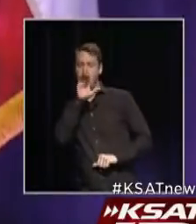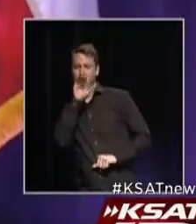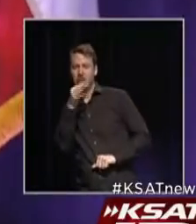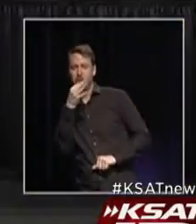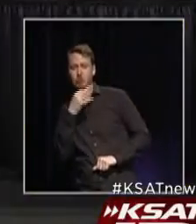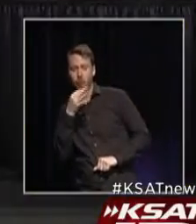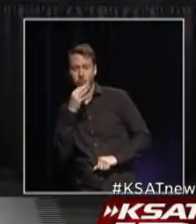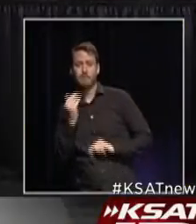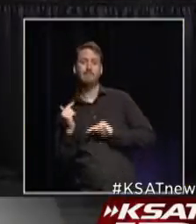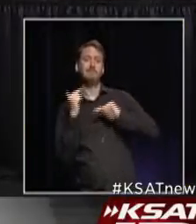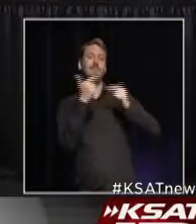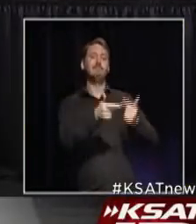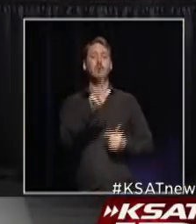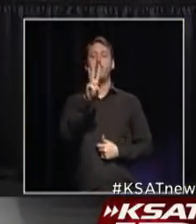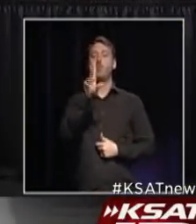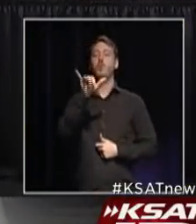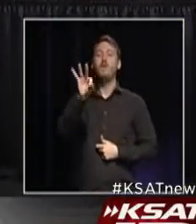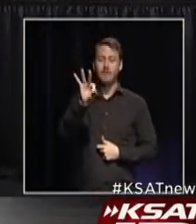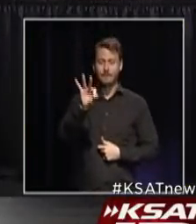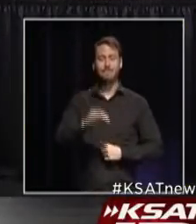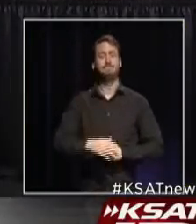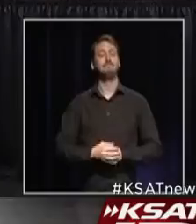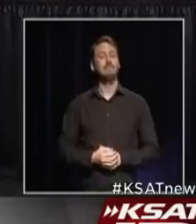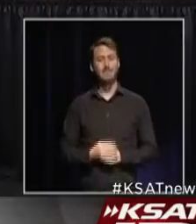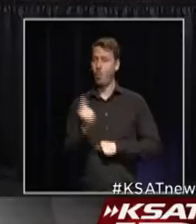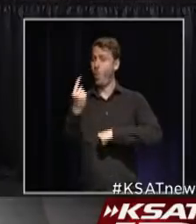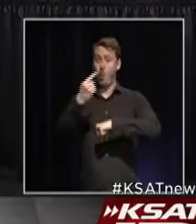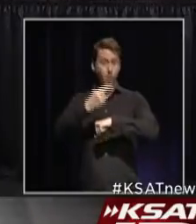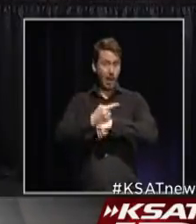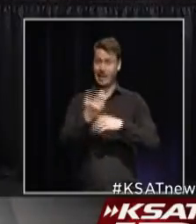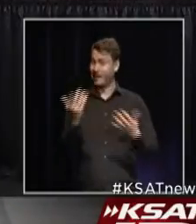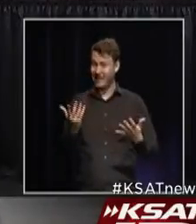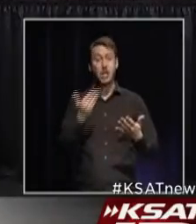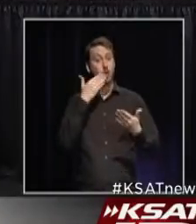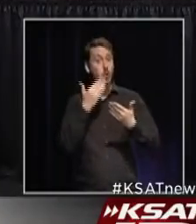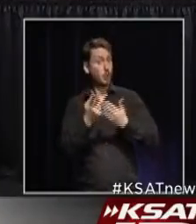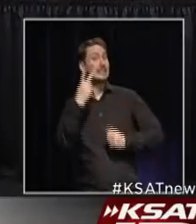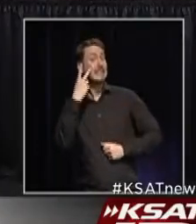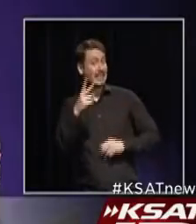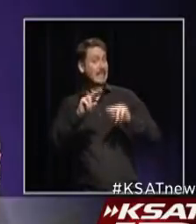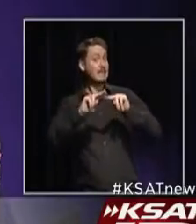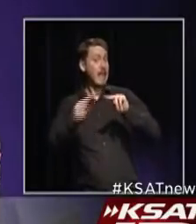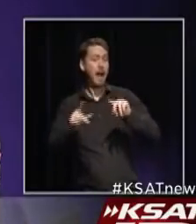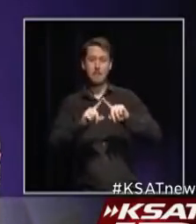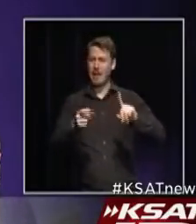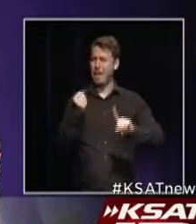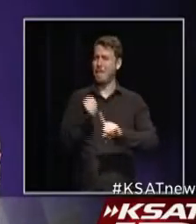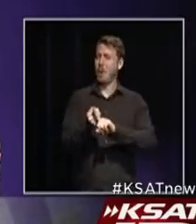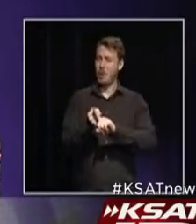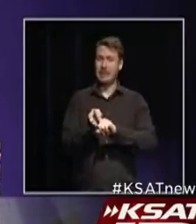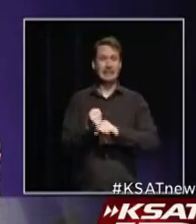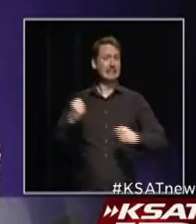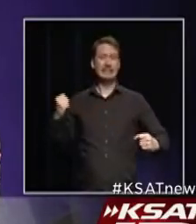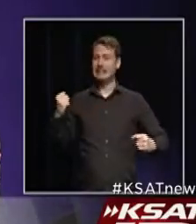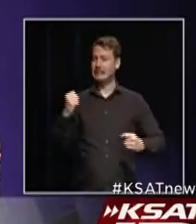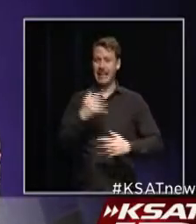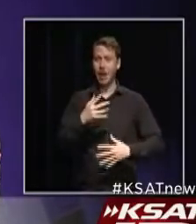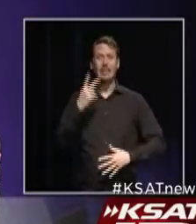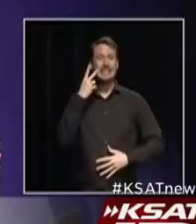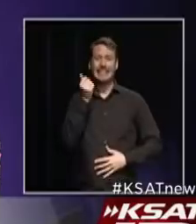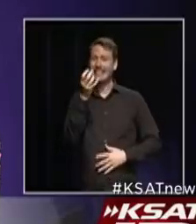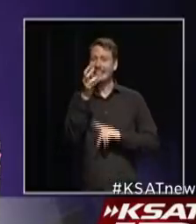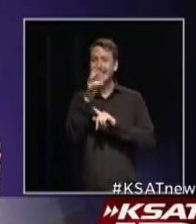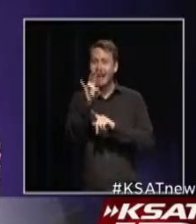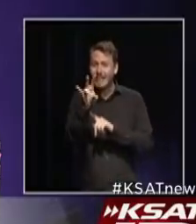over now to Judge Wolf. Yeah, thanks, Mayor. Yeah, one day, you never know. It is good to see that, but I was very disturbed to see another